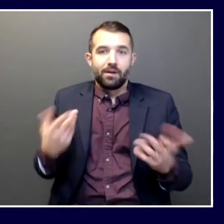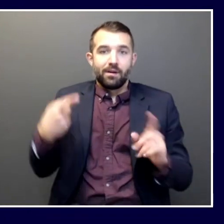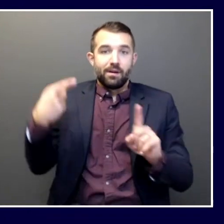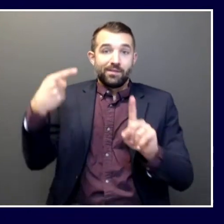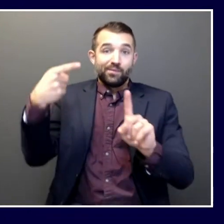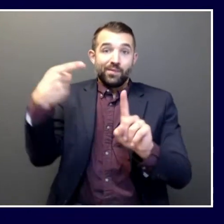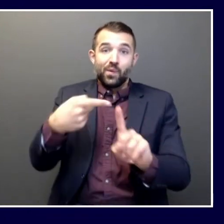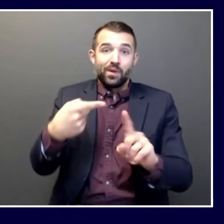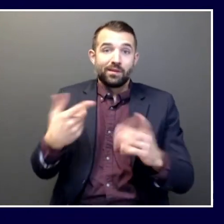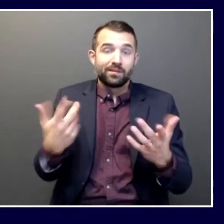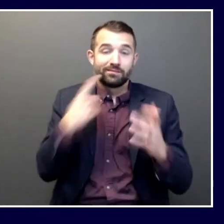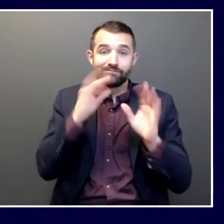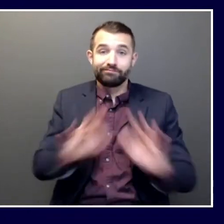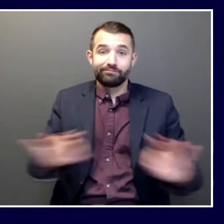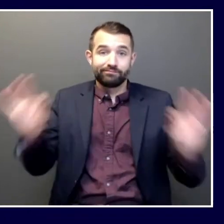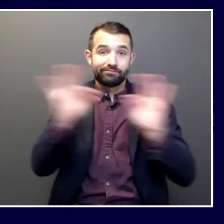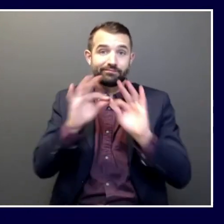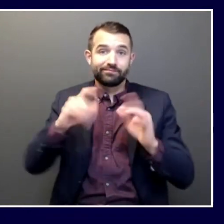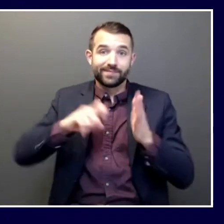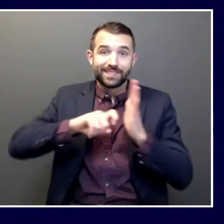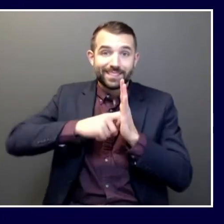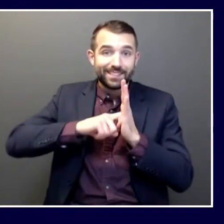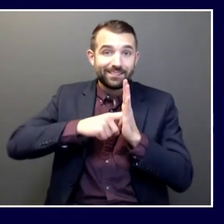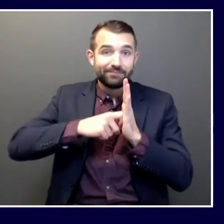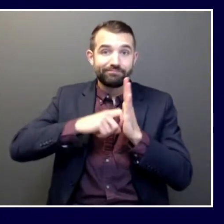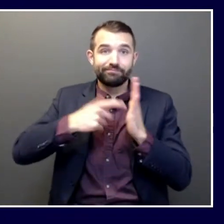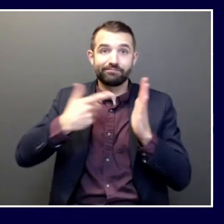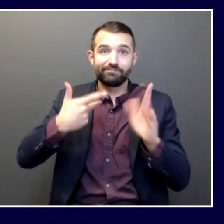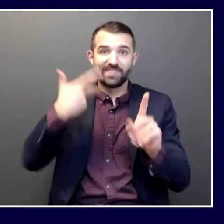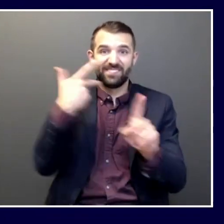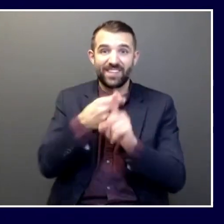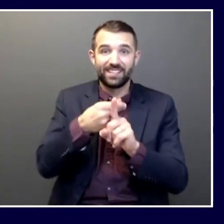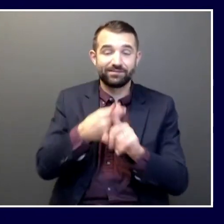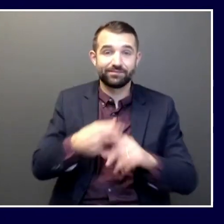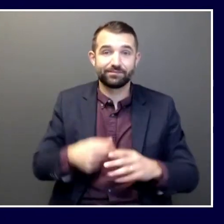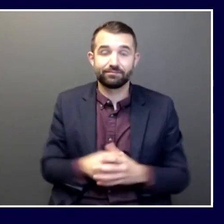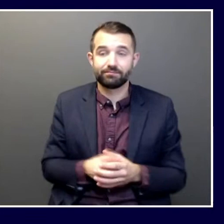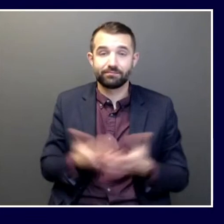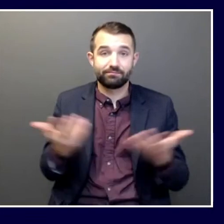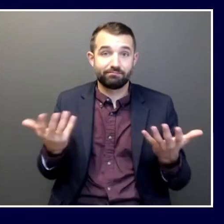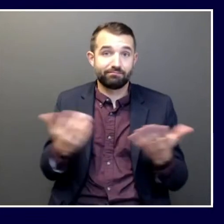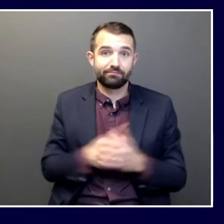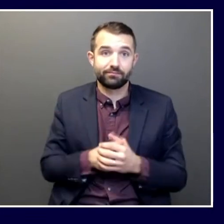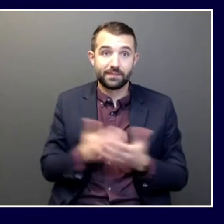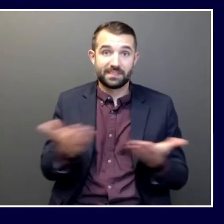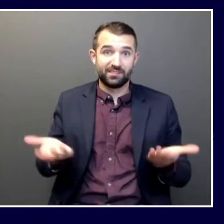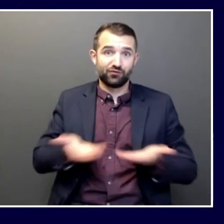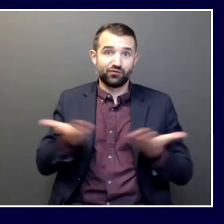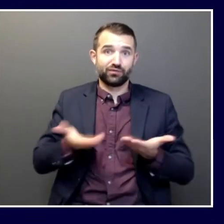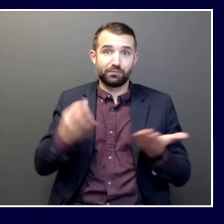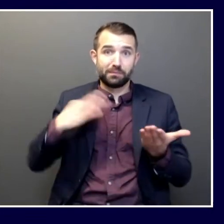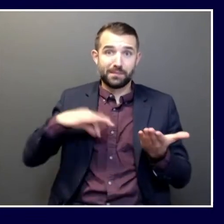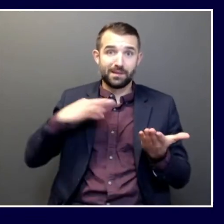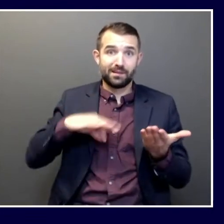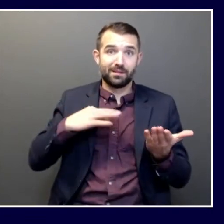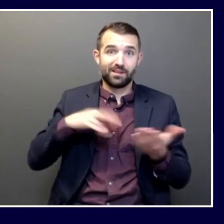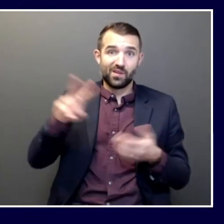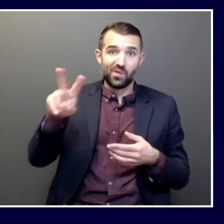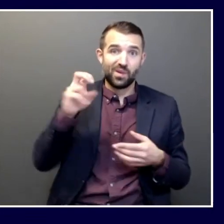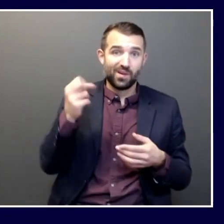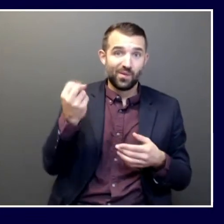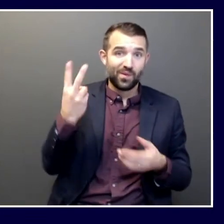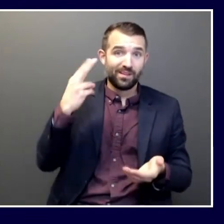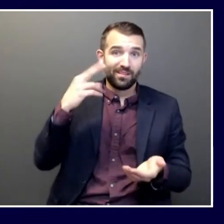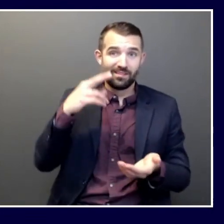the key. For example, Brian, as I noted, right now in Maine, of the 212 people that are hospitalized, 2/3 of them